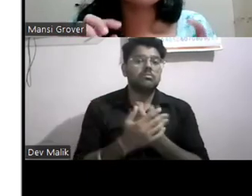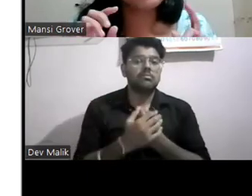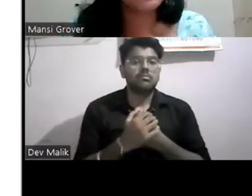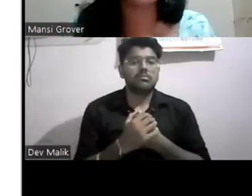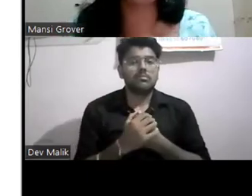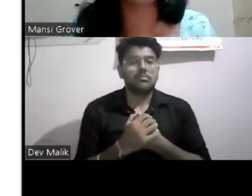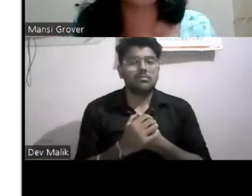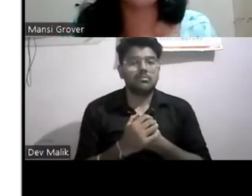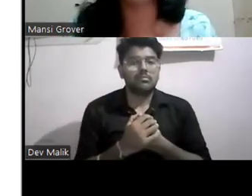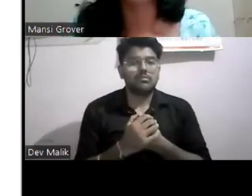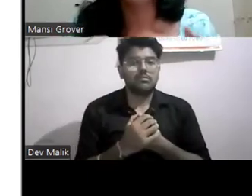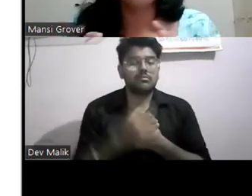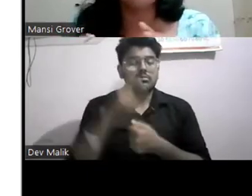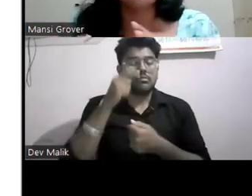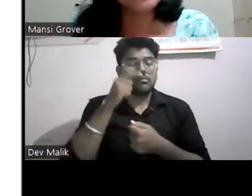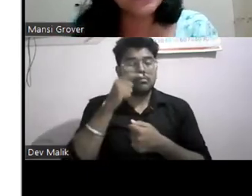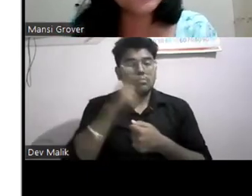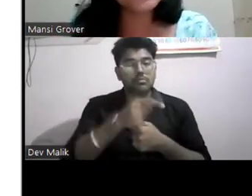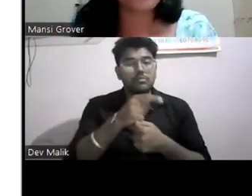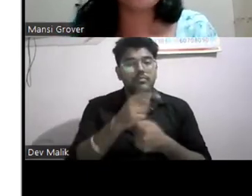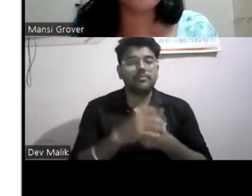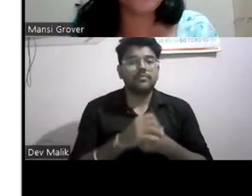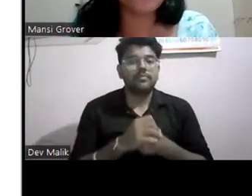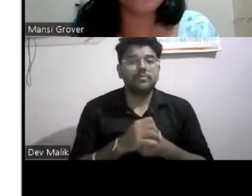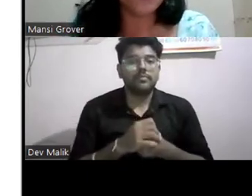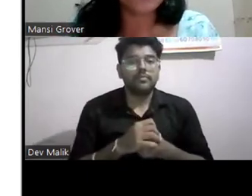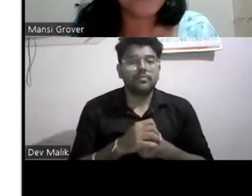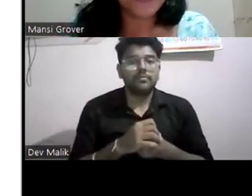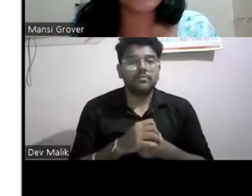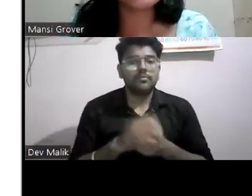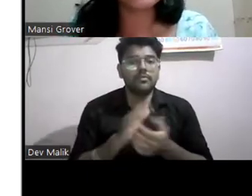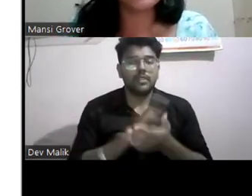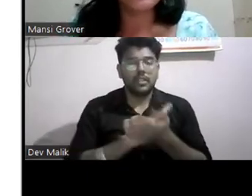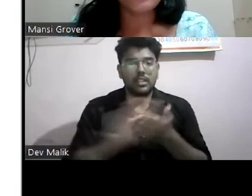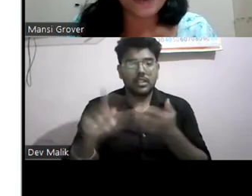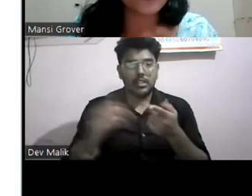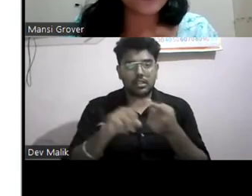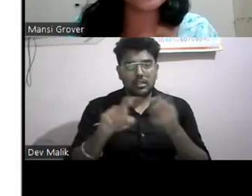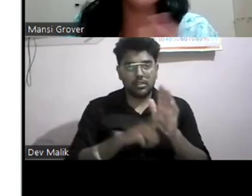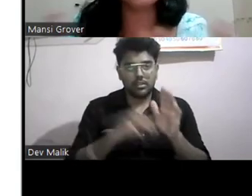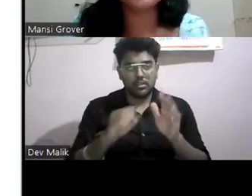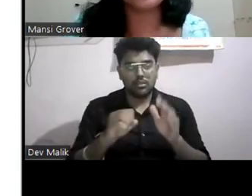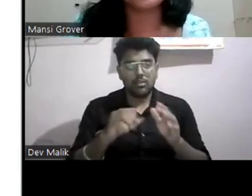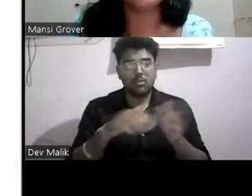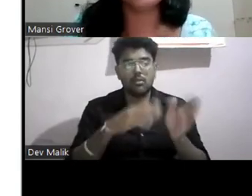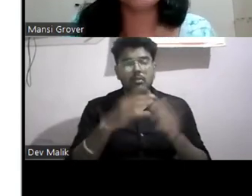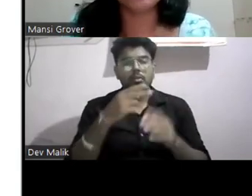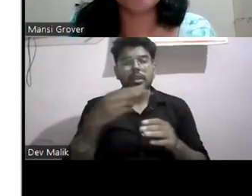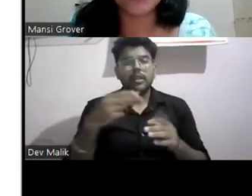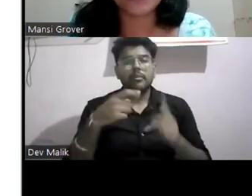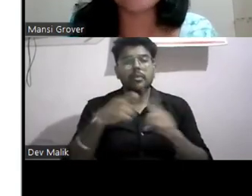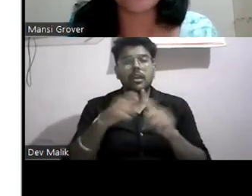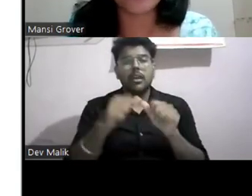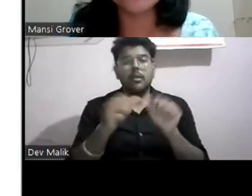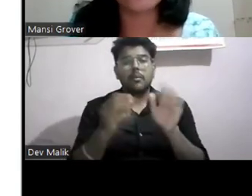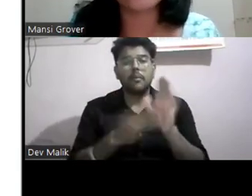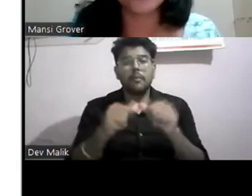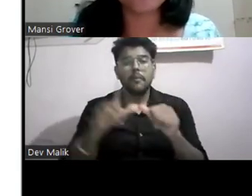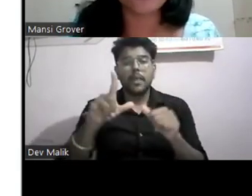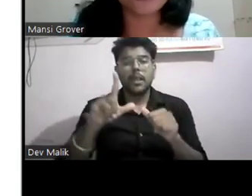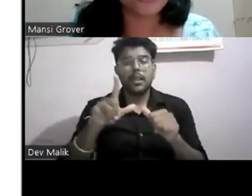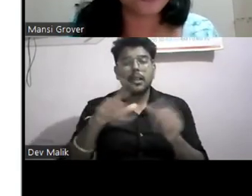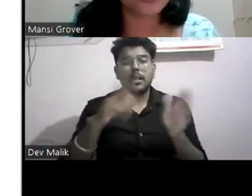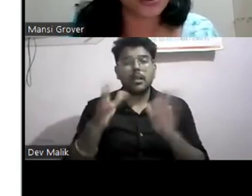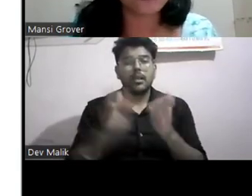know, there she would meet the hero of the film, Kamal Hassan, and, you know, he would, you know, bring her out of